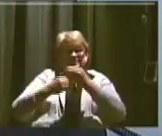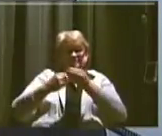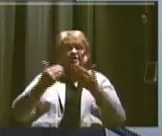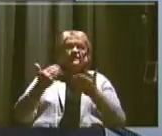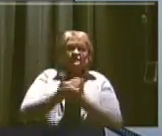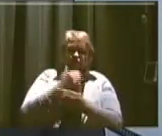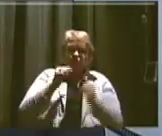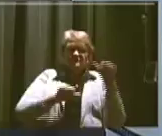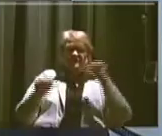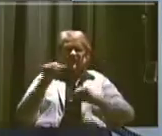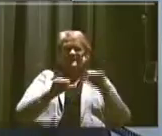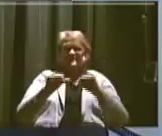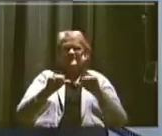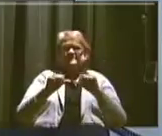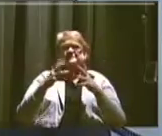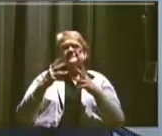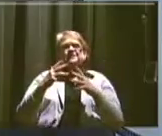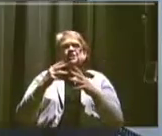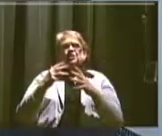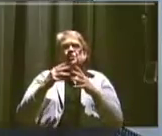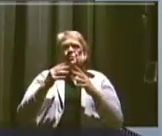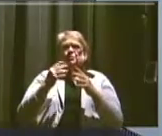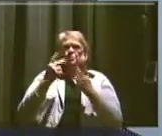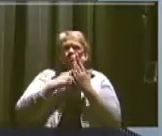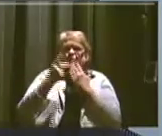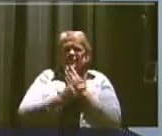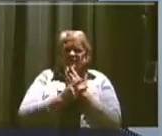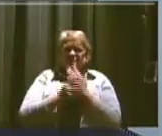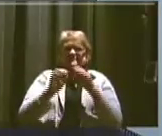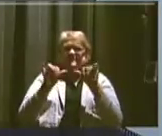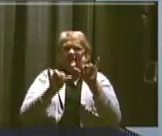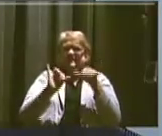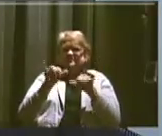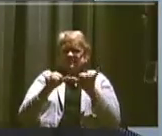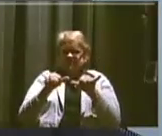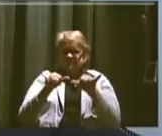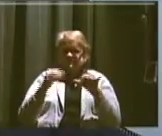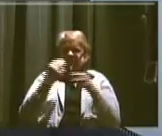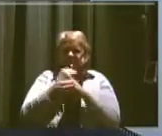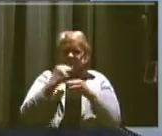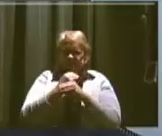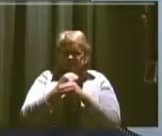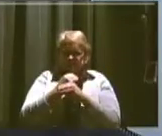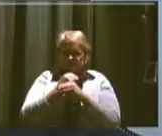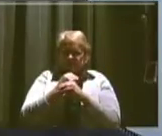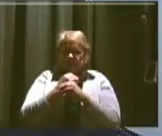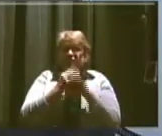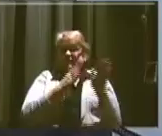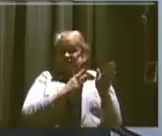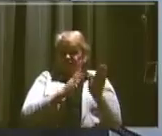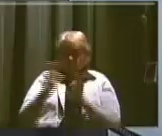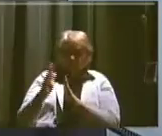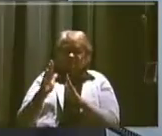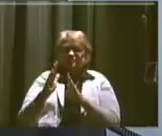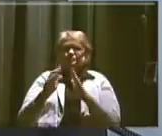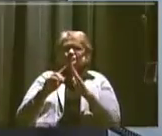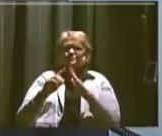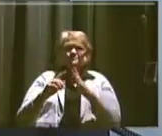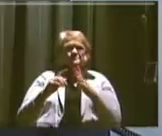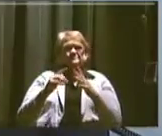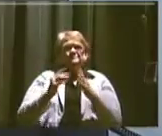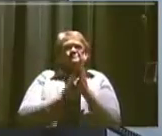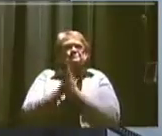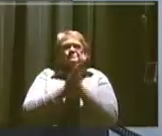scientists, programmers, engineers, and mathematicians are preparing to set the world on fire, much like